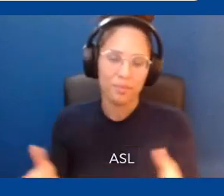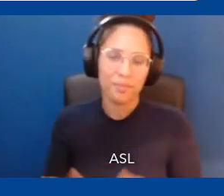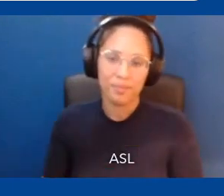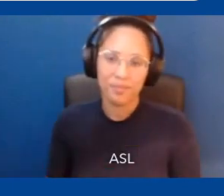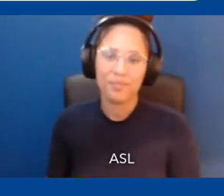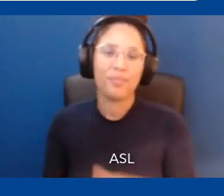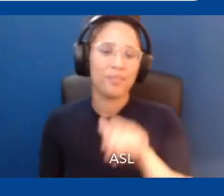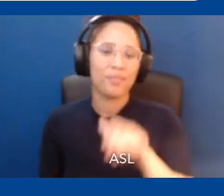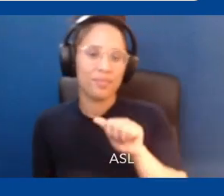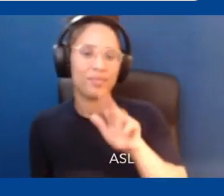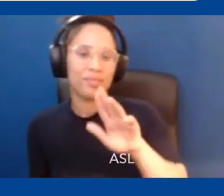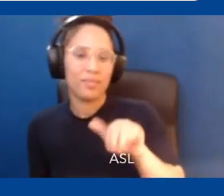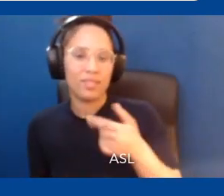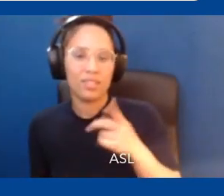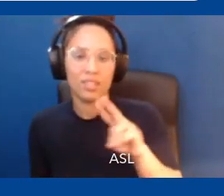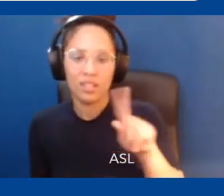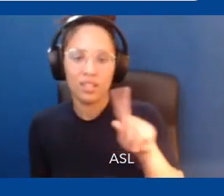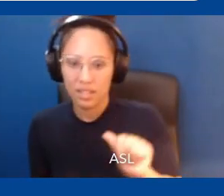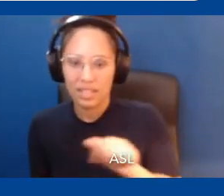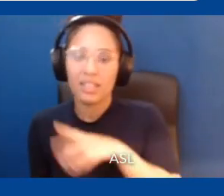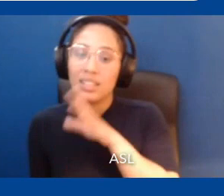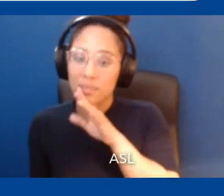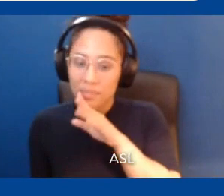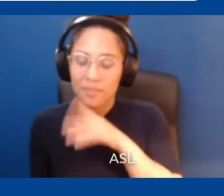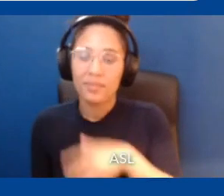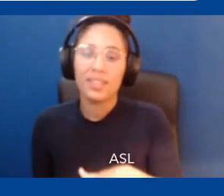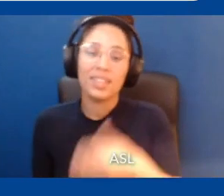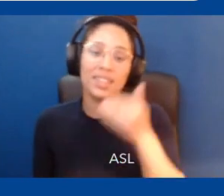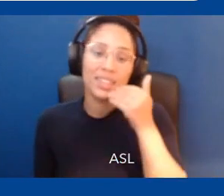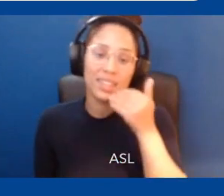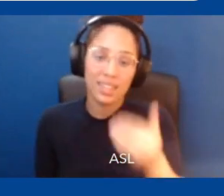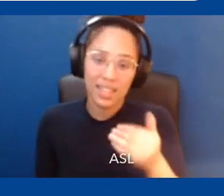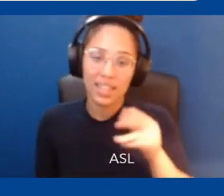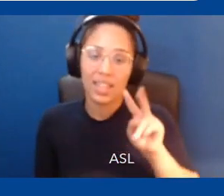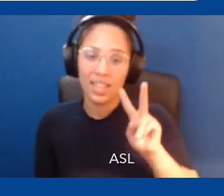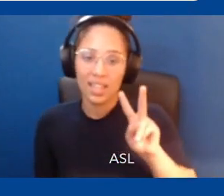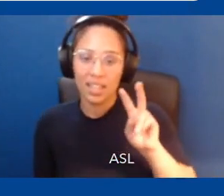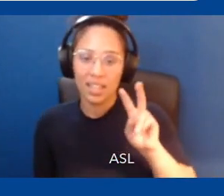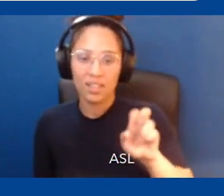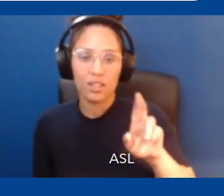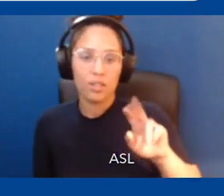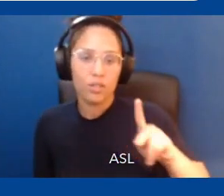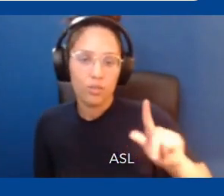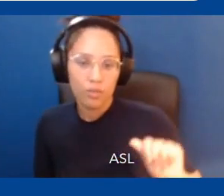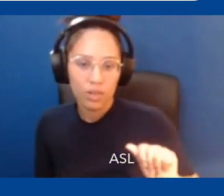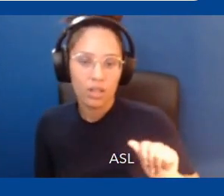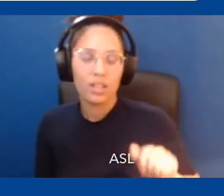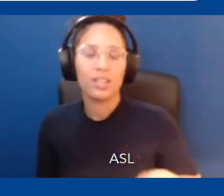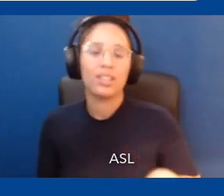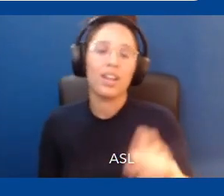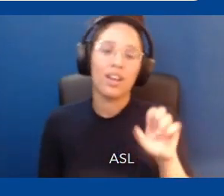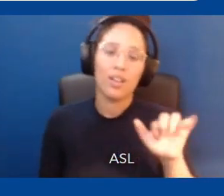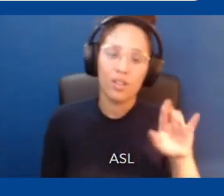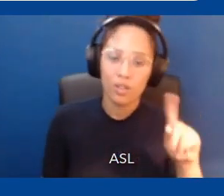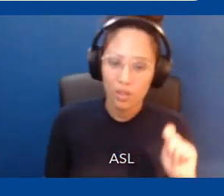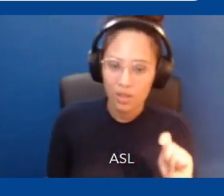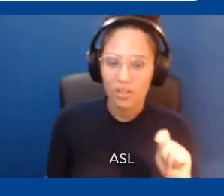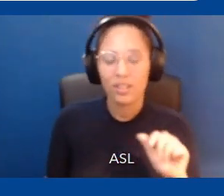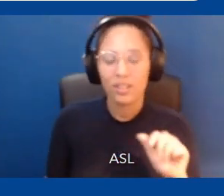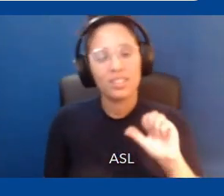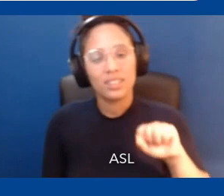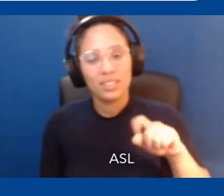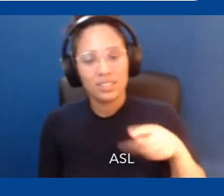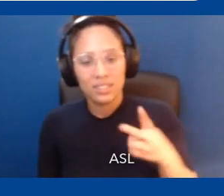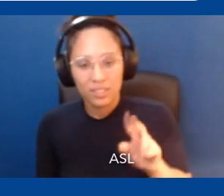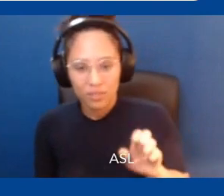It's Agustina speaking. Thanks to Veronika, Ernst, and Stephanie. I hope these conversations could be